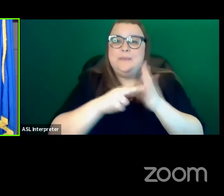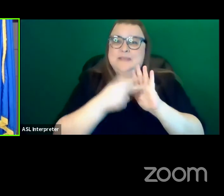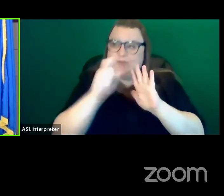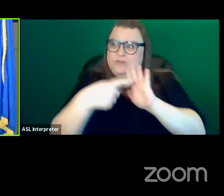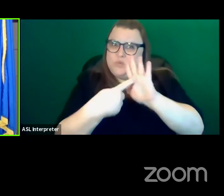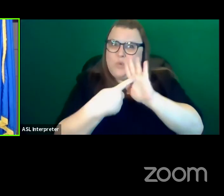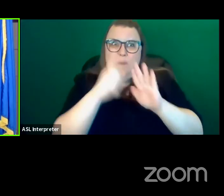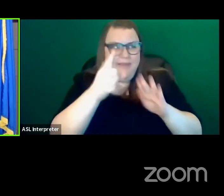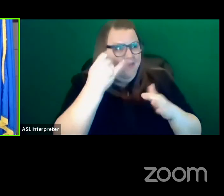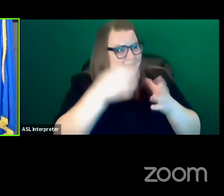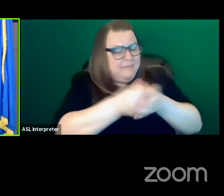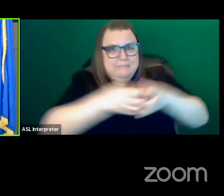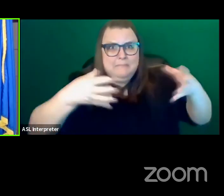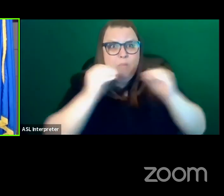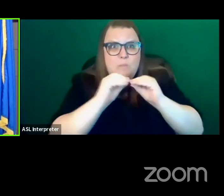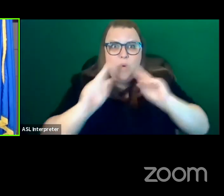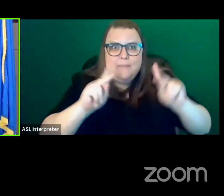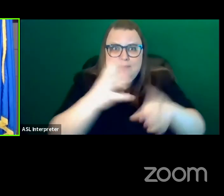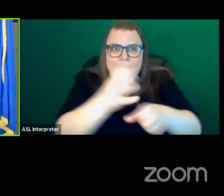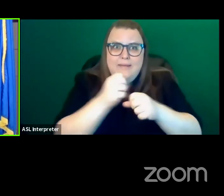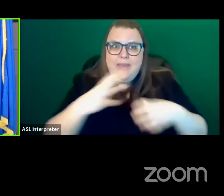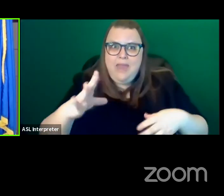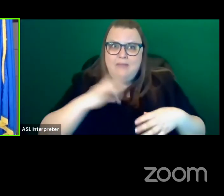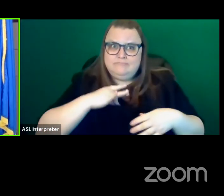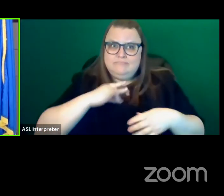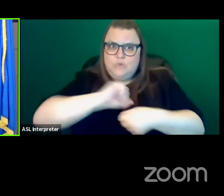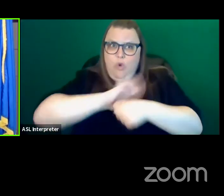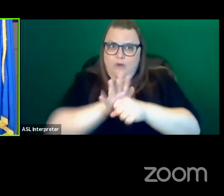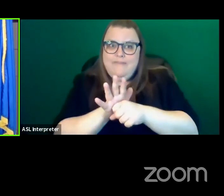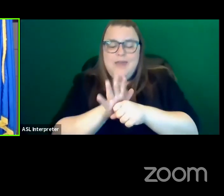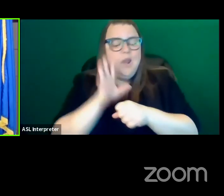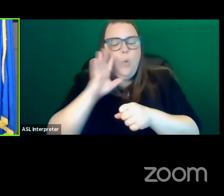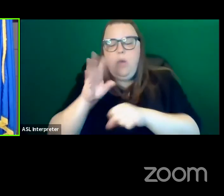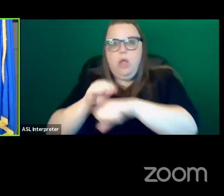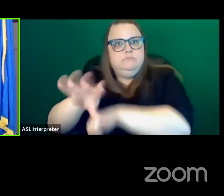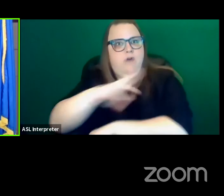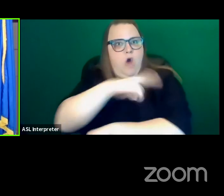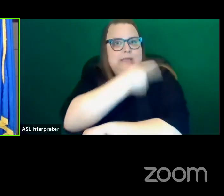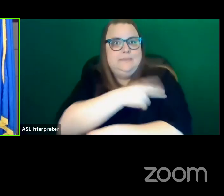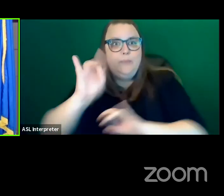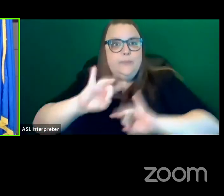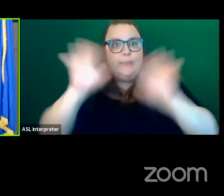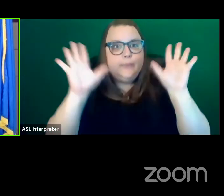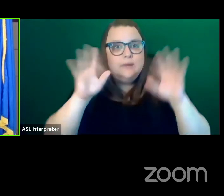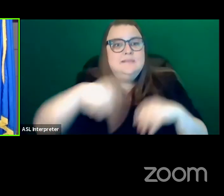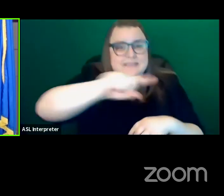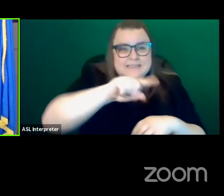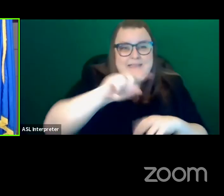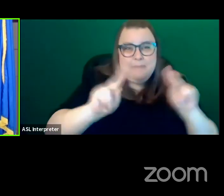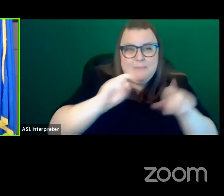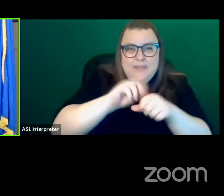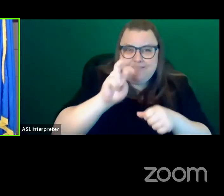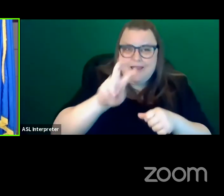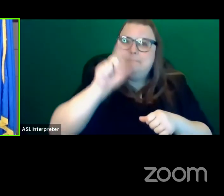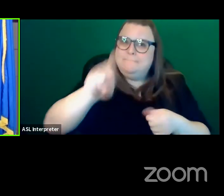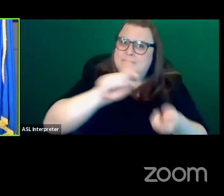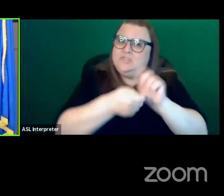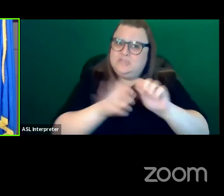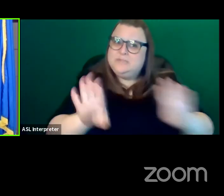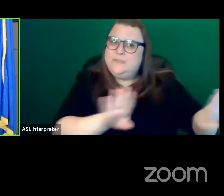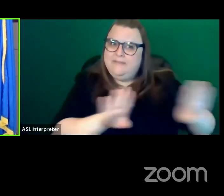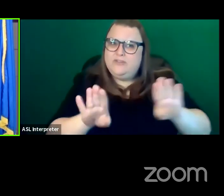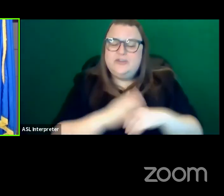hospitals and overall patient care if Nevadans don't change their behaviors. All states and counties must flatten